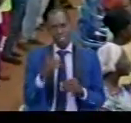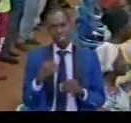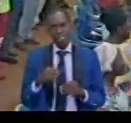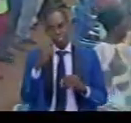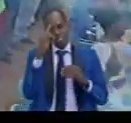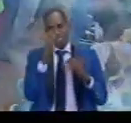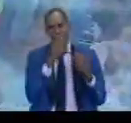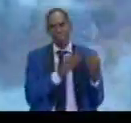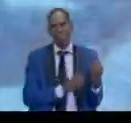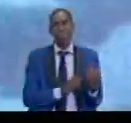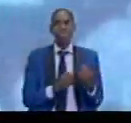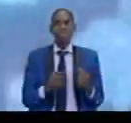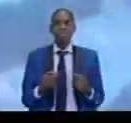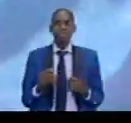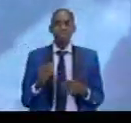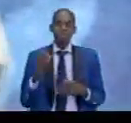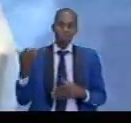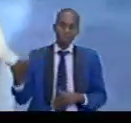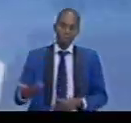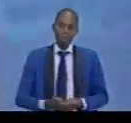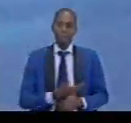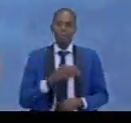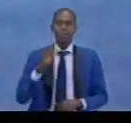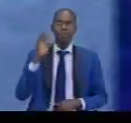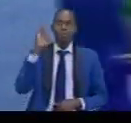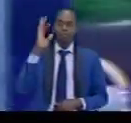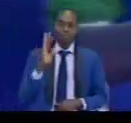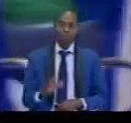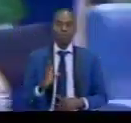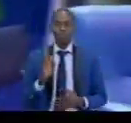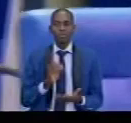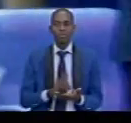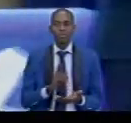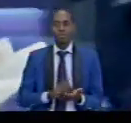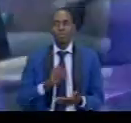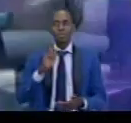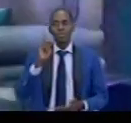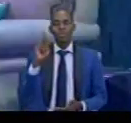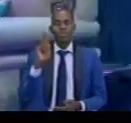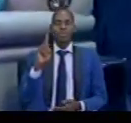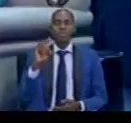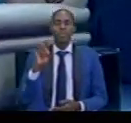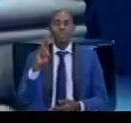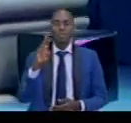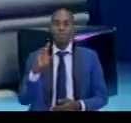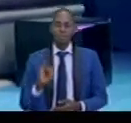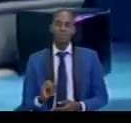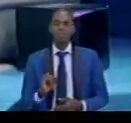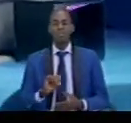pasteur KUMUYI. Pastor Dr. KUMUYI. Acclamez le Seigneur. Clap to the Lord.